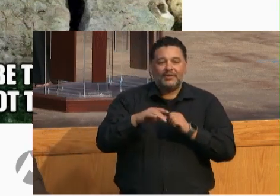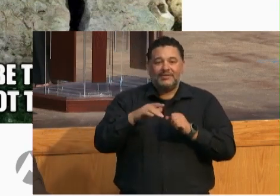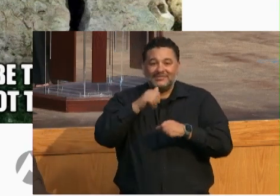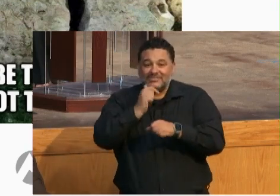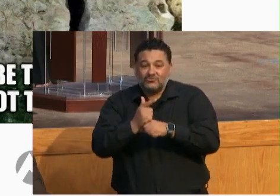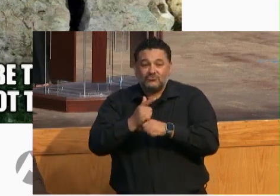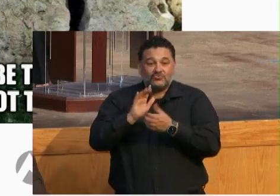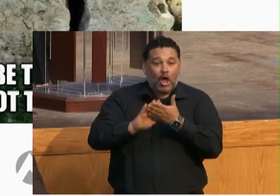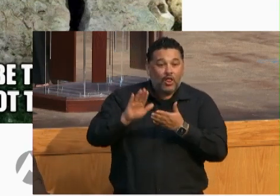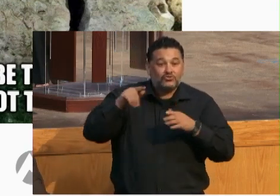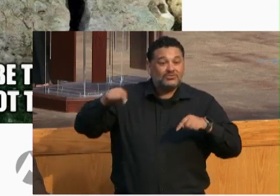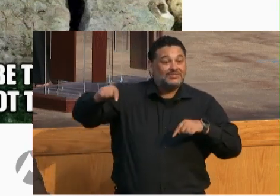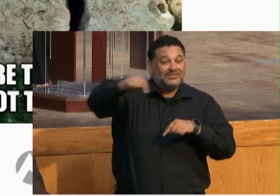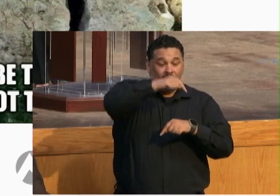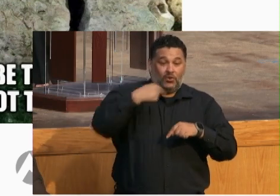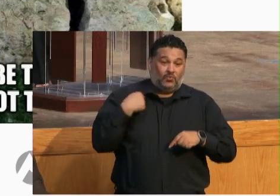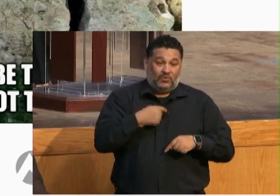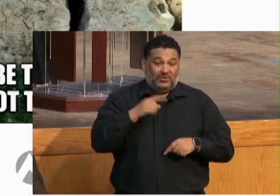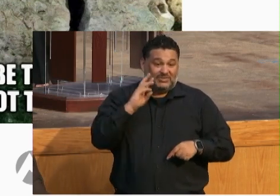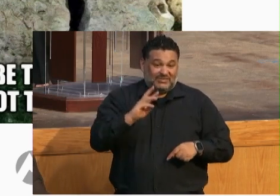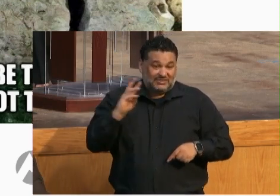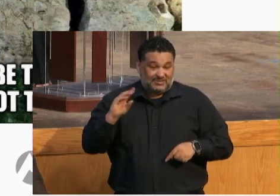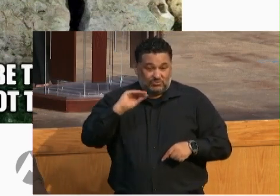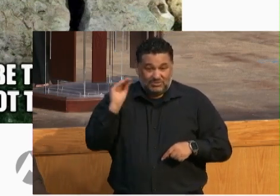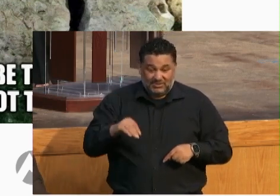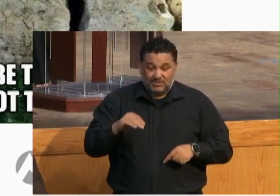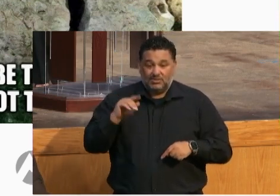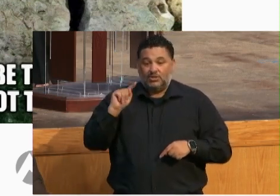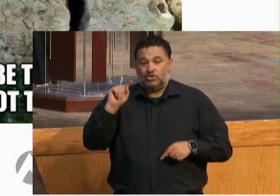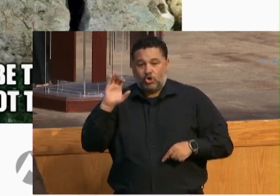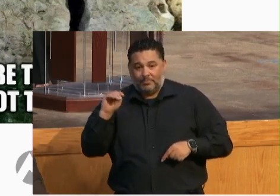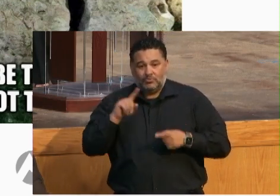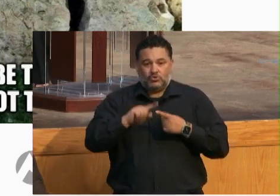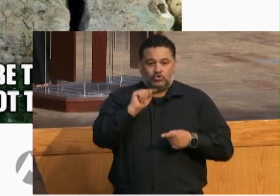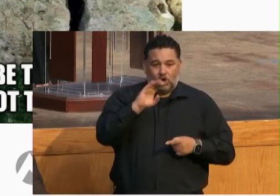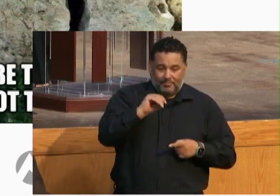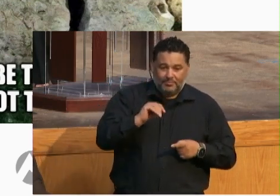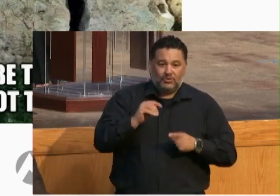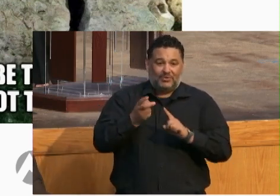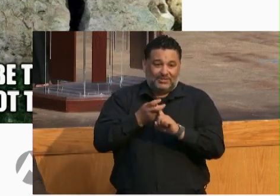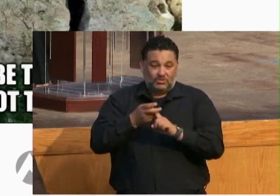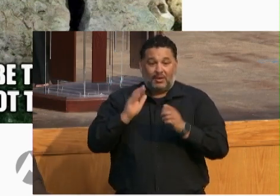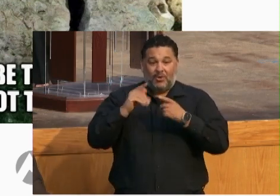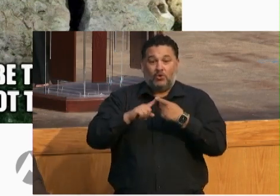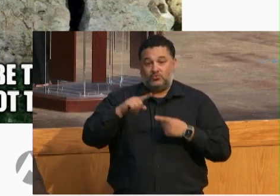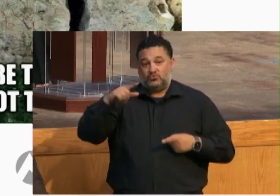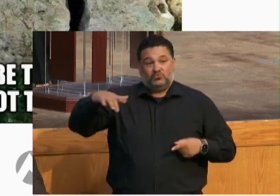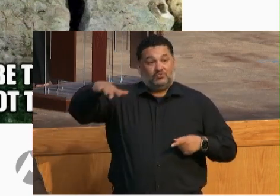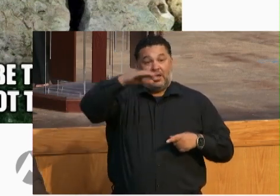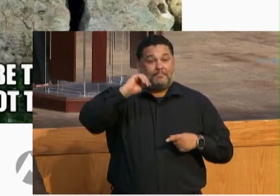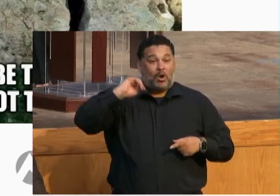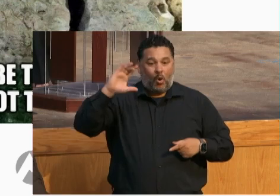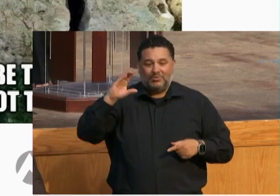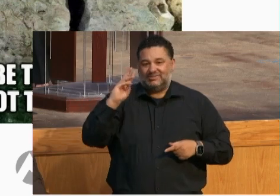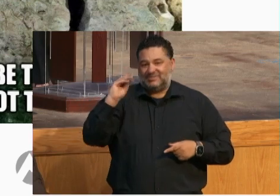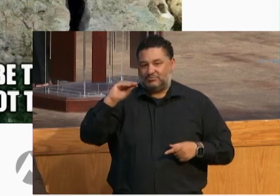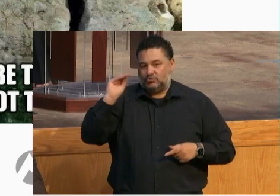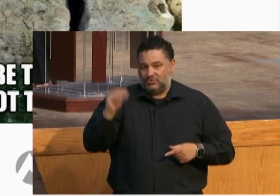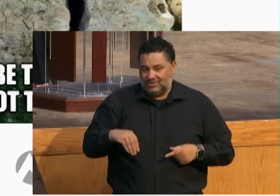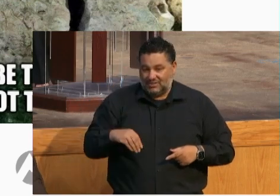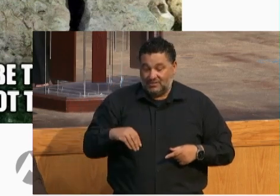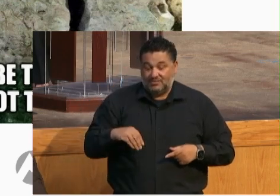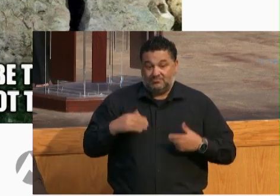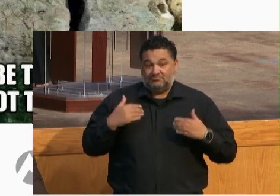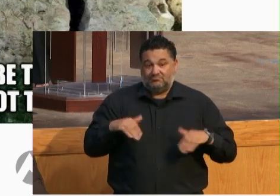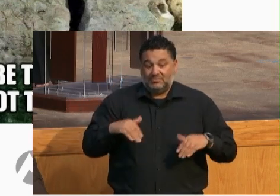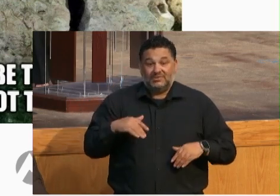are 66% term-to-term retention compared to all of Maricopa at 60%. And that's despite